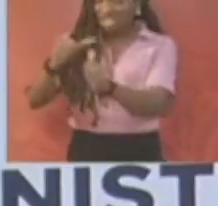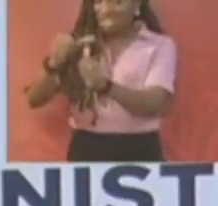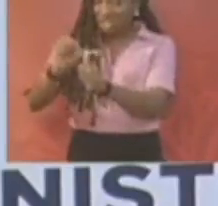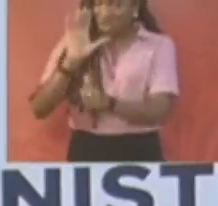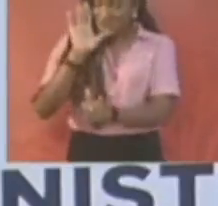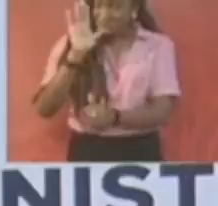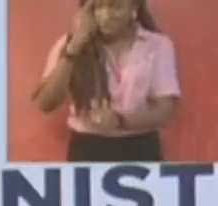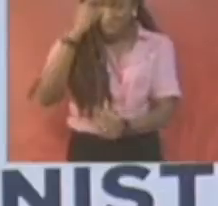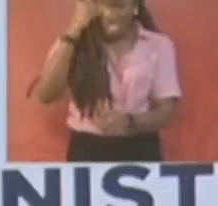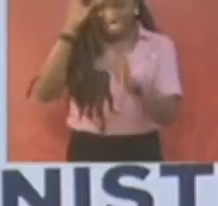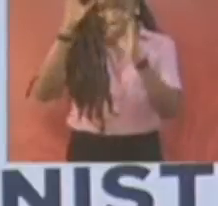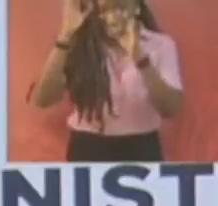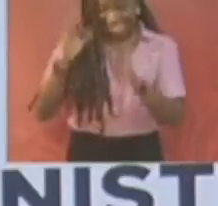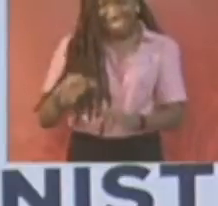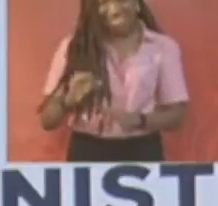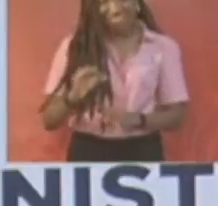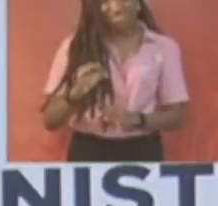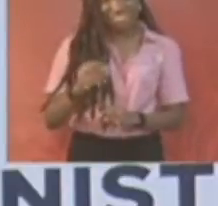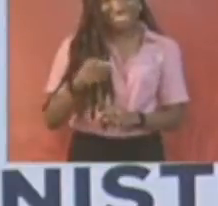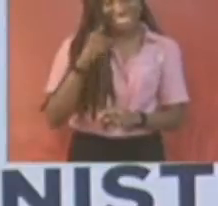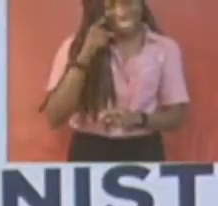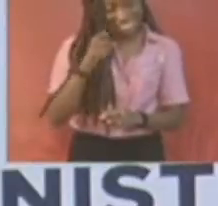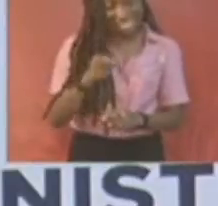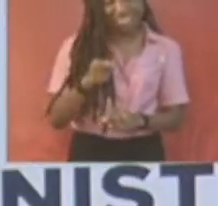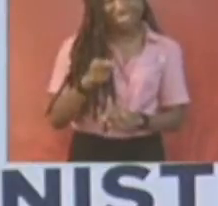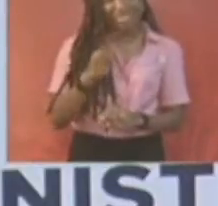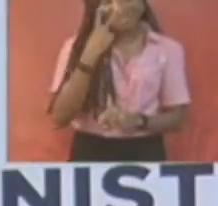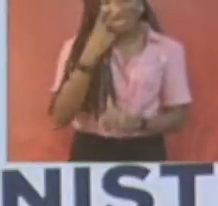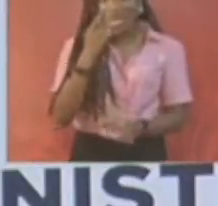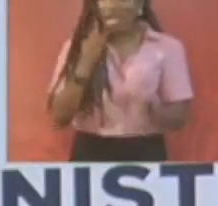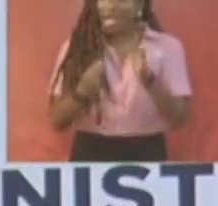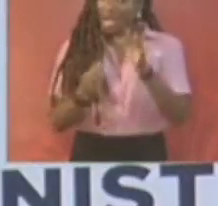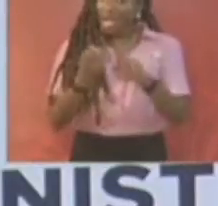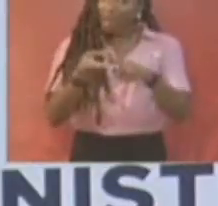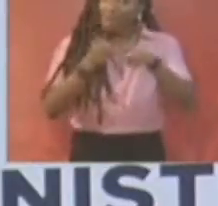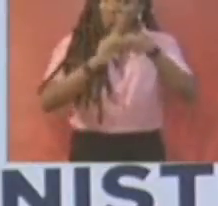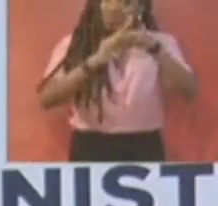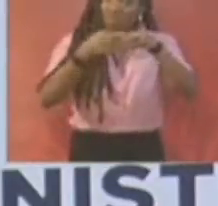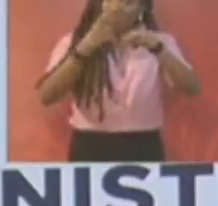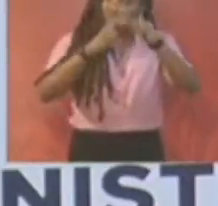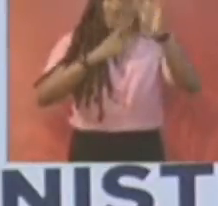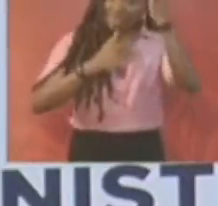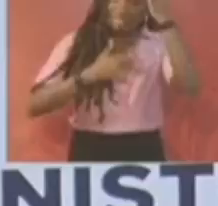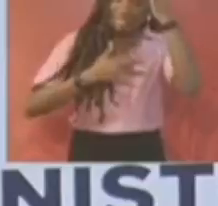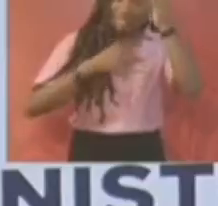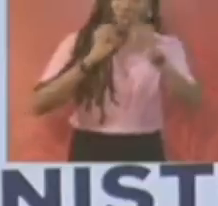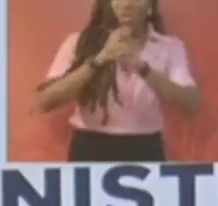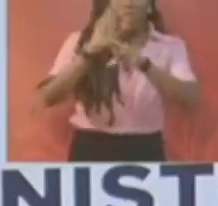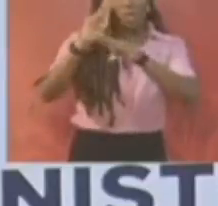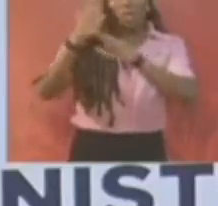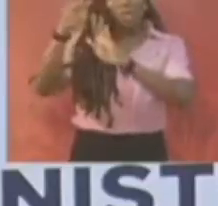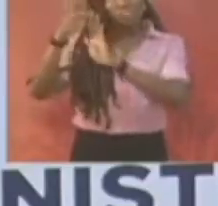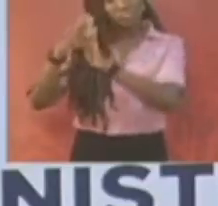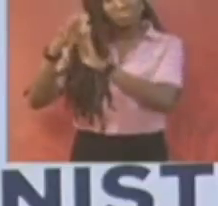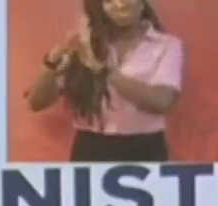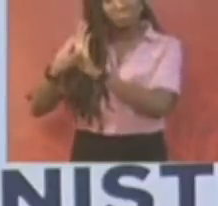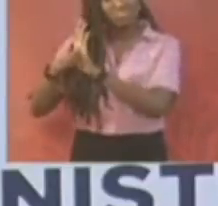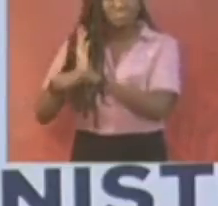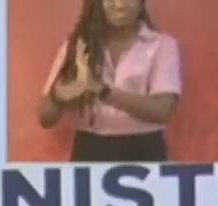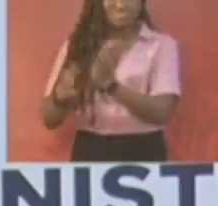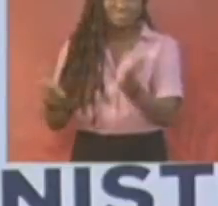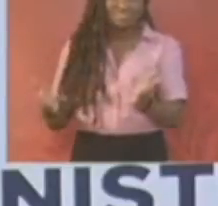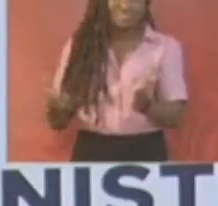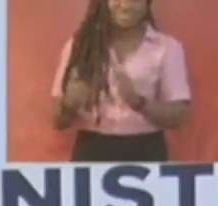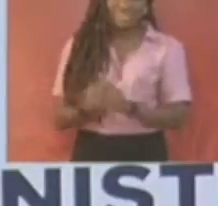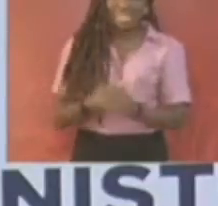increased or a decreased risk of transmission between one individual and another. And that's how this virus works. That's how epidemics work.